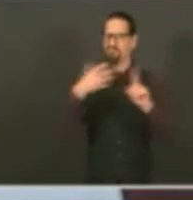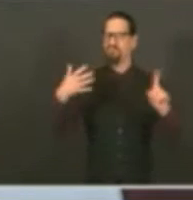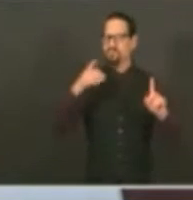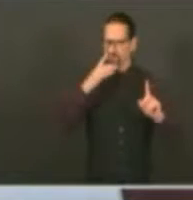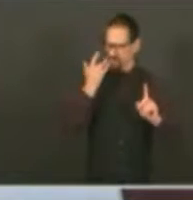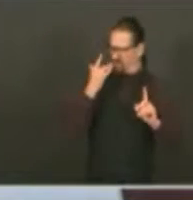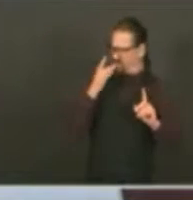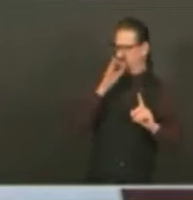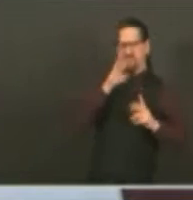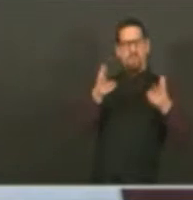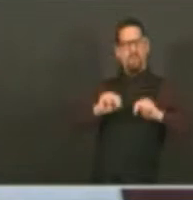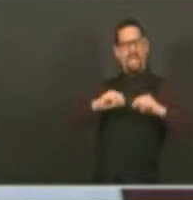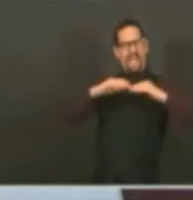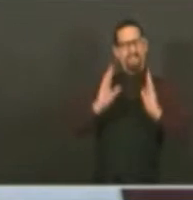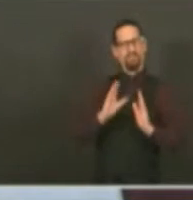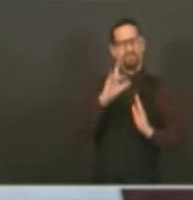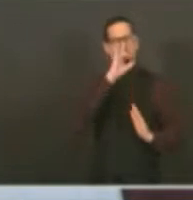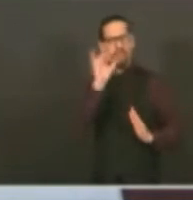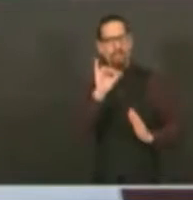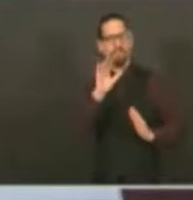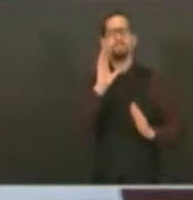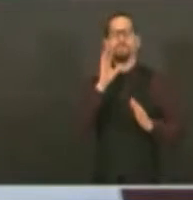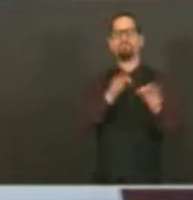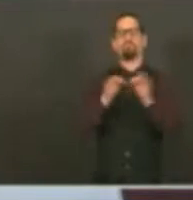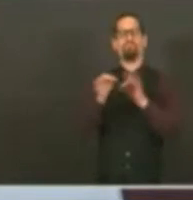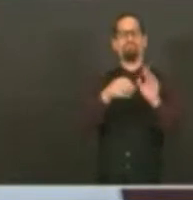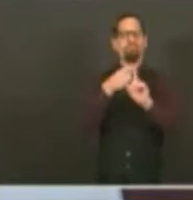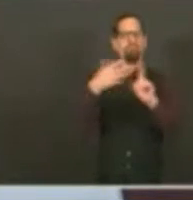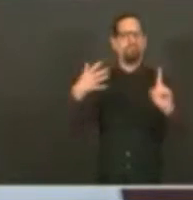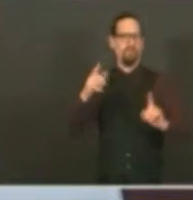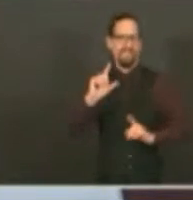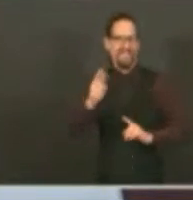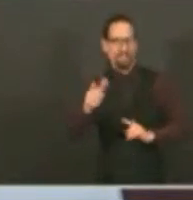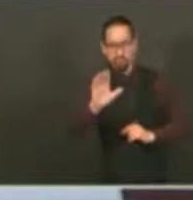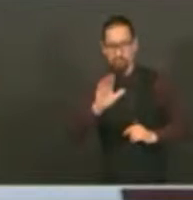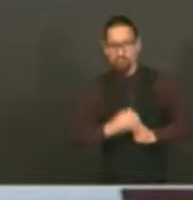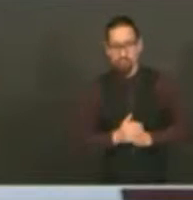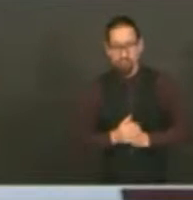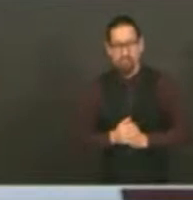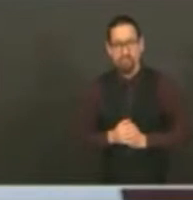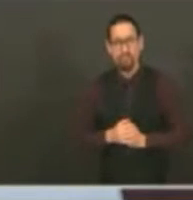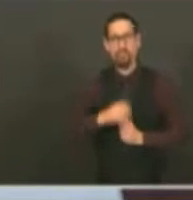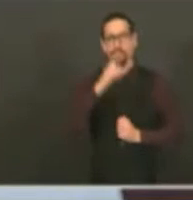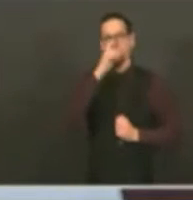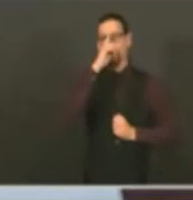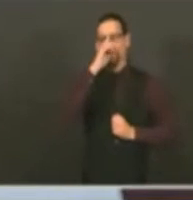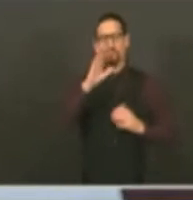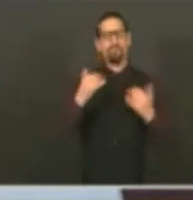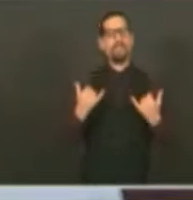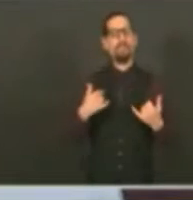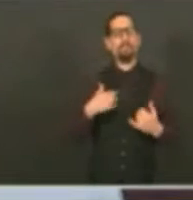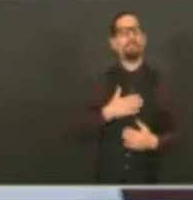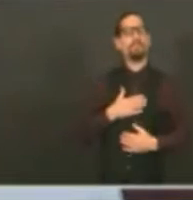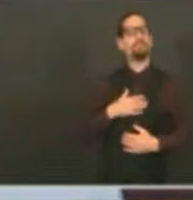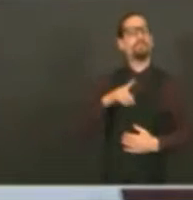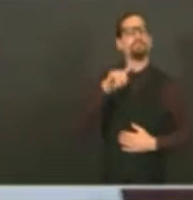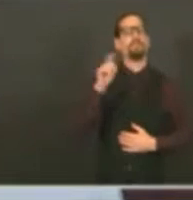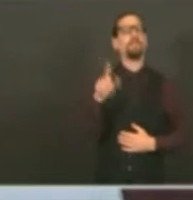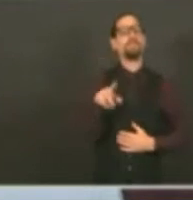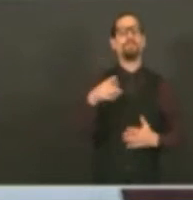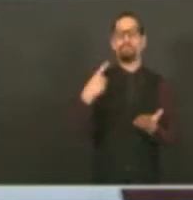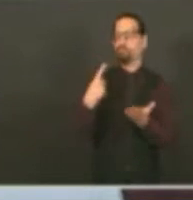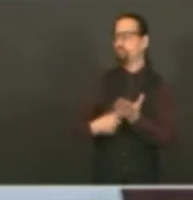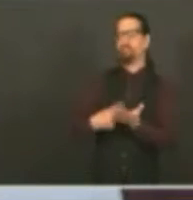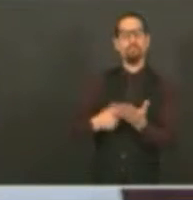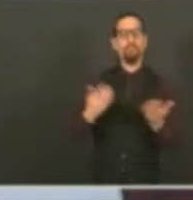The question before me today is, should we extend the pause or end the pause? And I'd like to share with